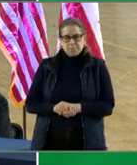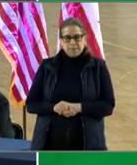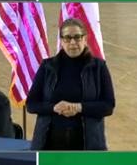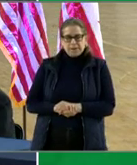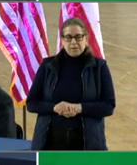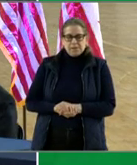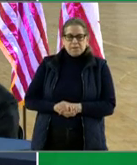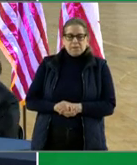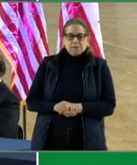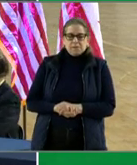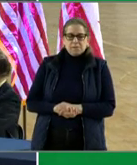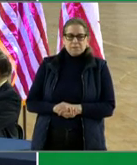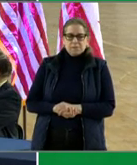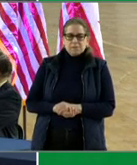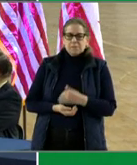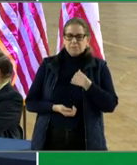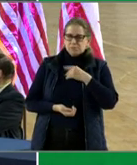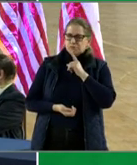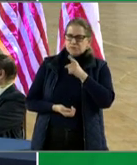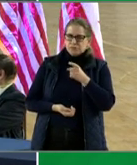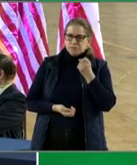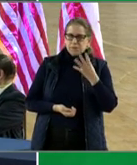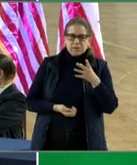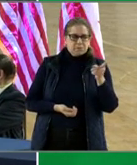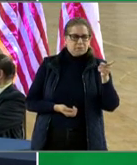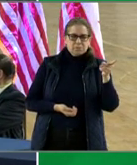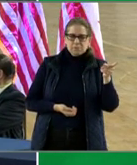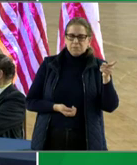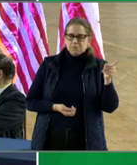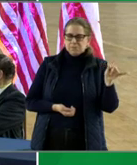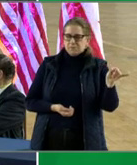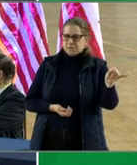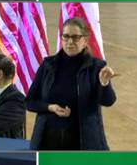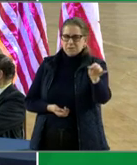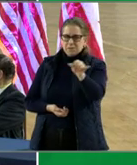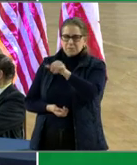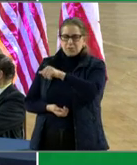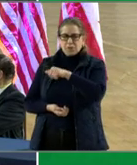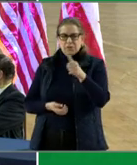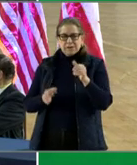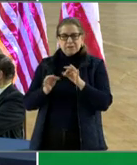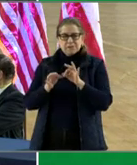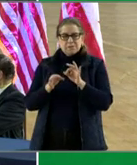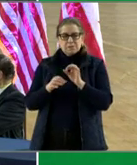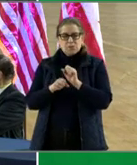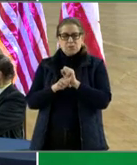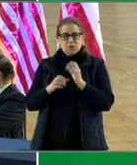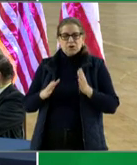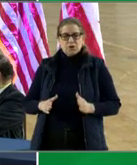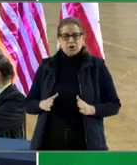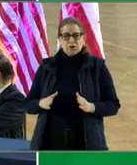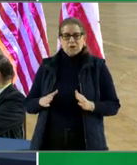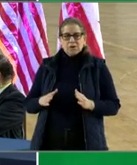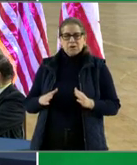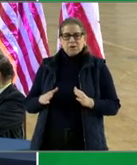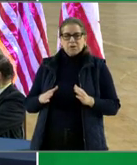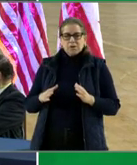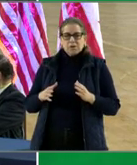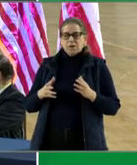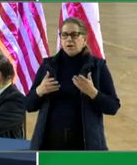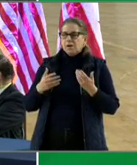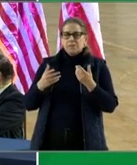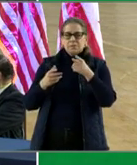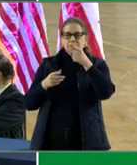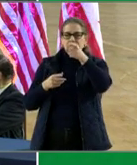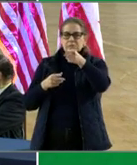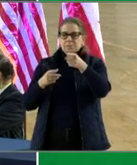job. And we have worked very hard at DYRS. For people who don't know what you're referring to, one of